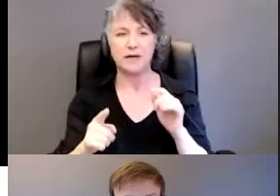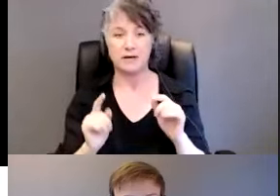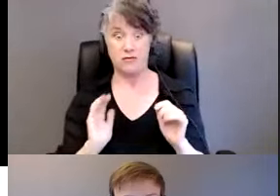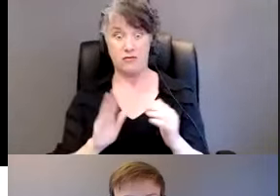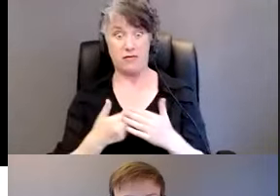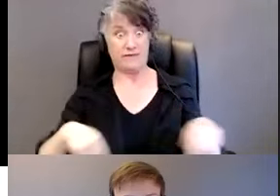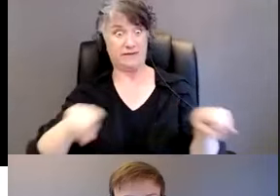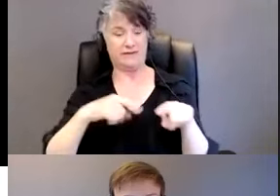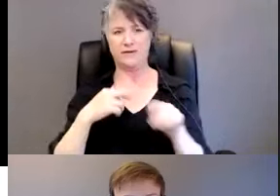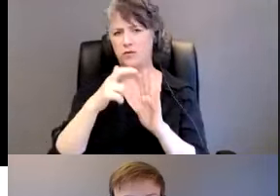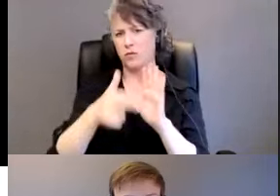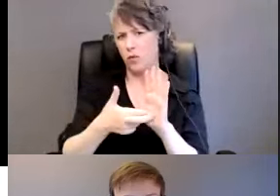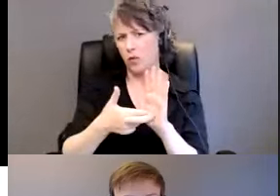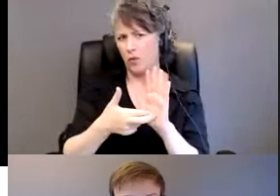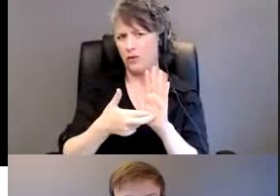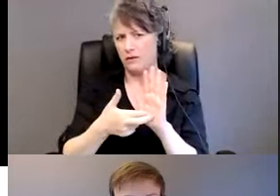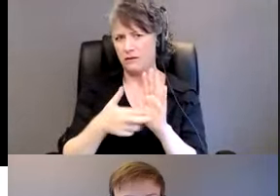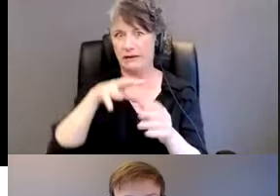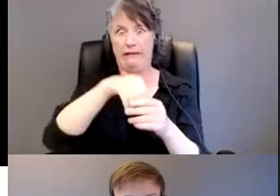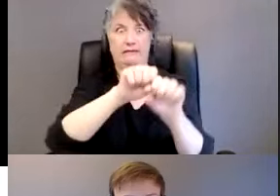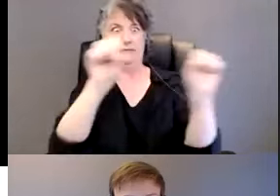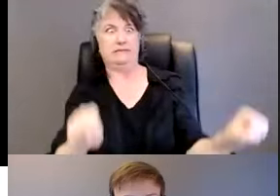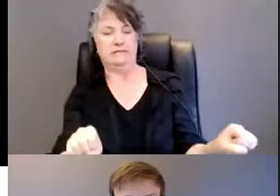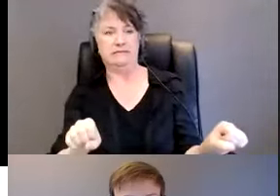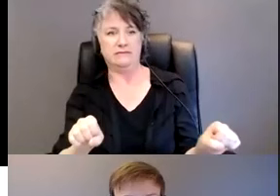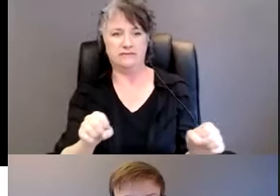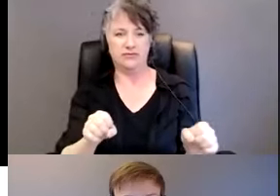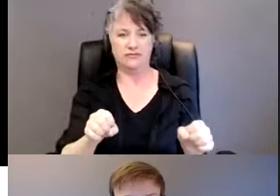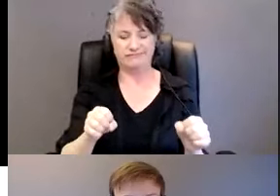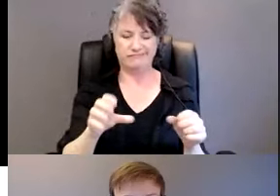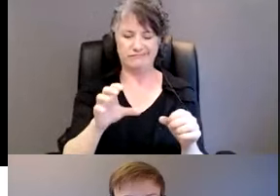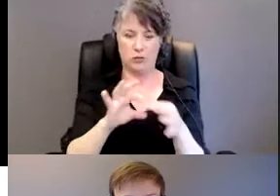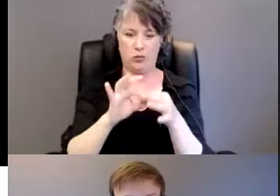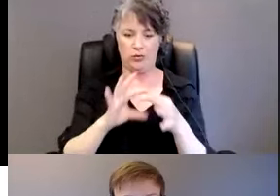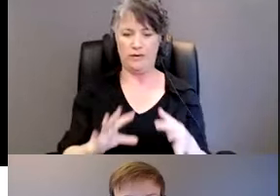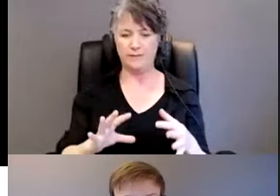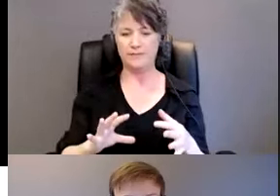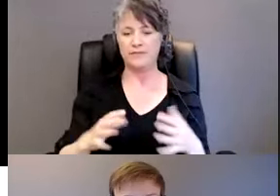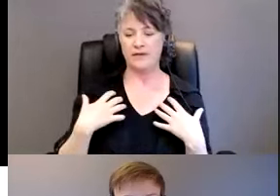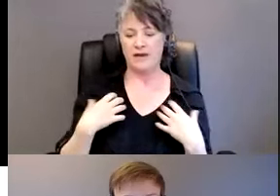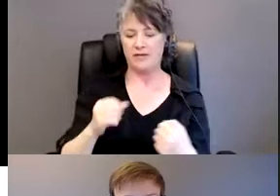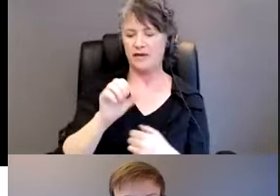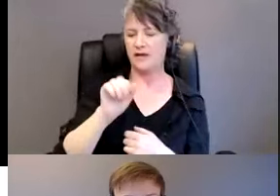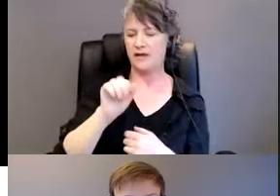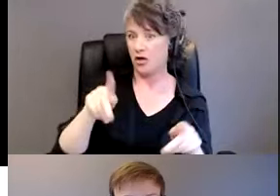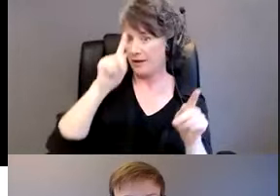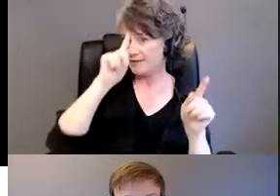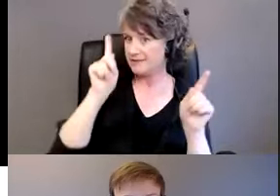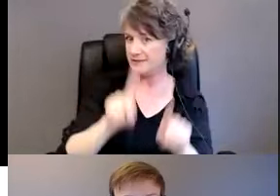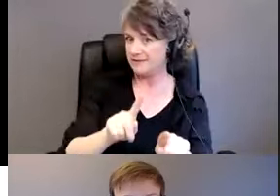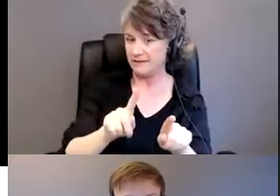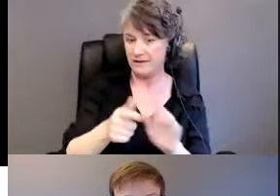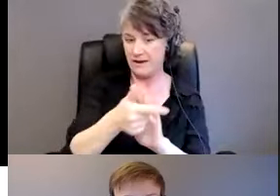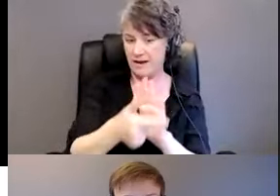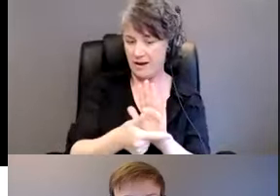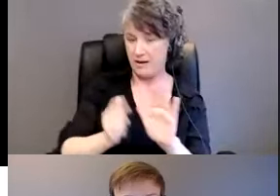as the care coordinator, and we are considered under the Healthcare Consent Act an evaluator. And every